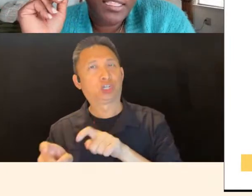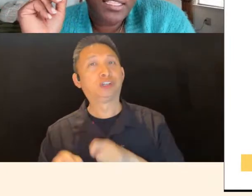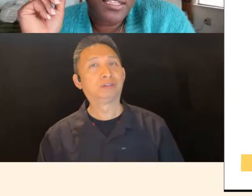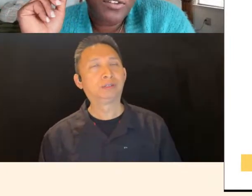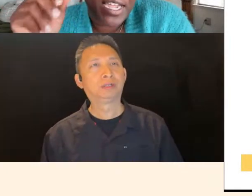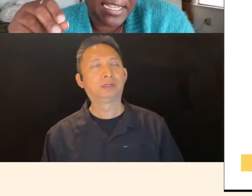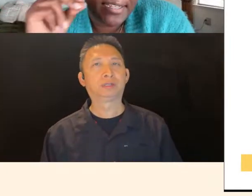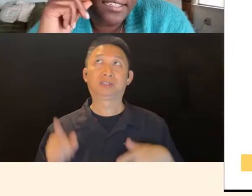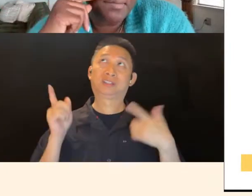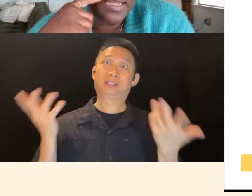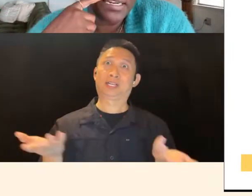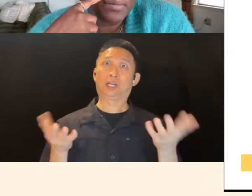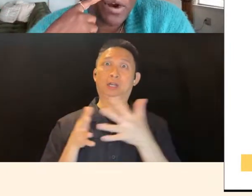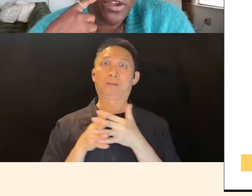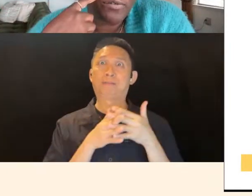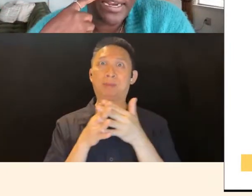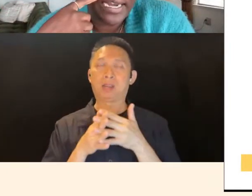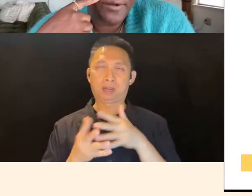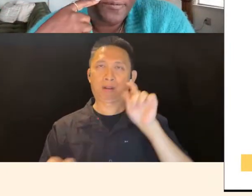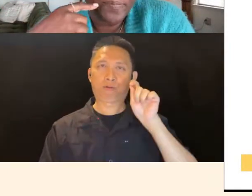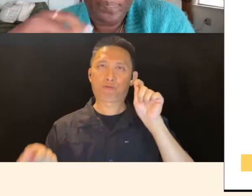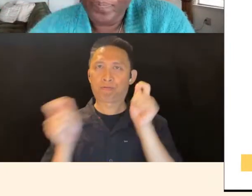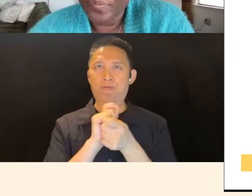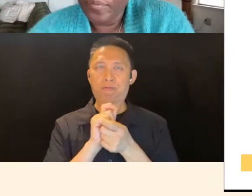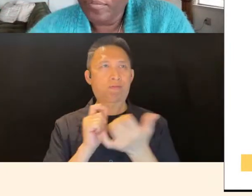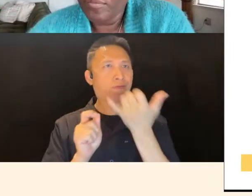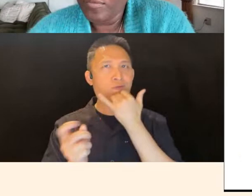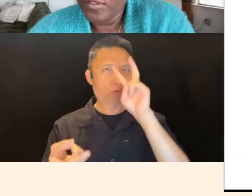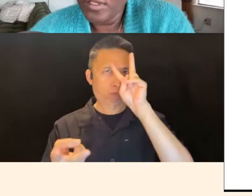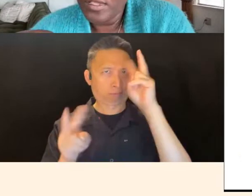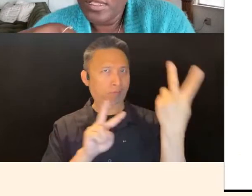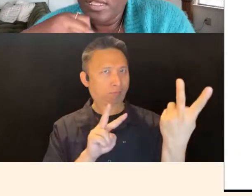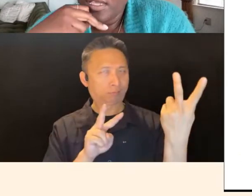confused in the United States commodity market right now.